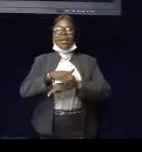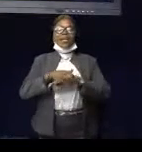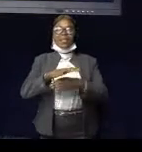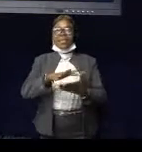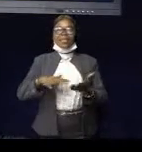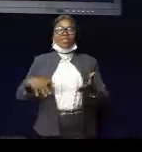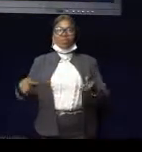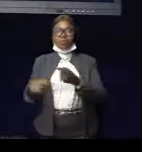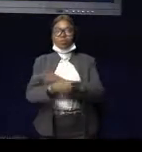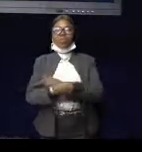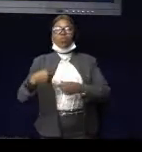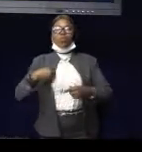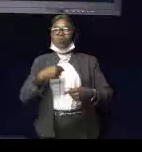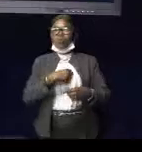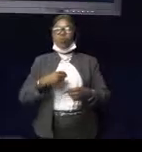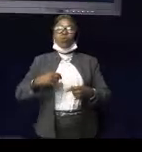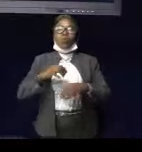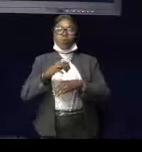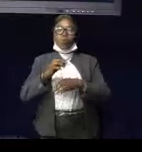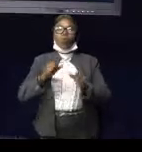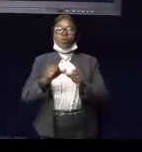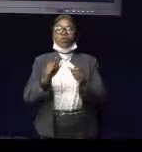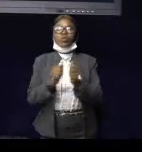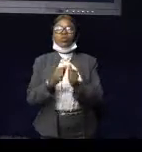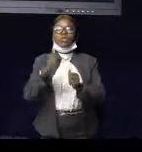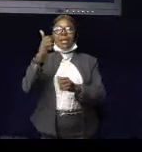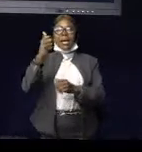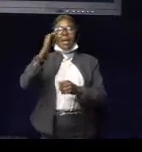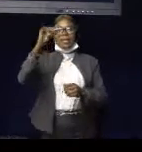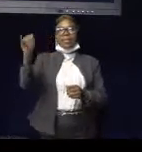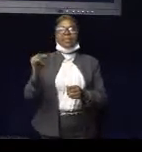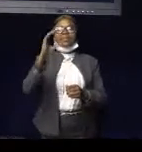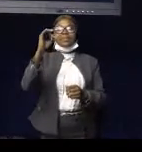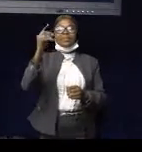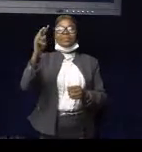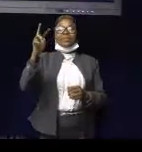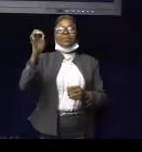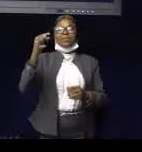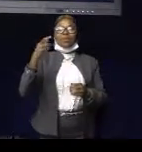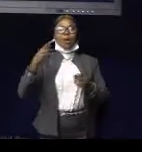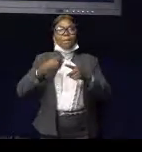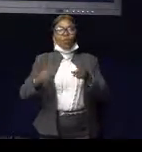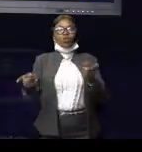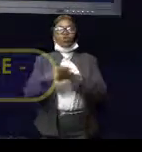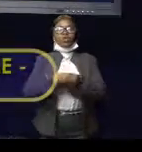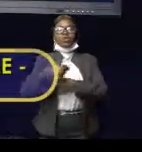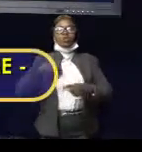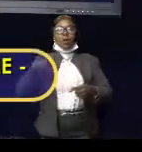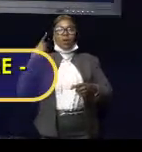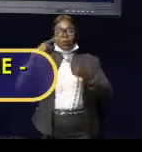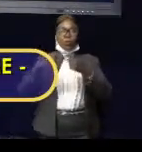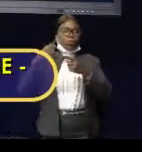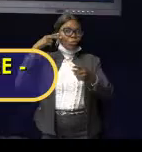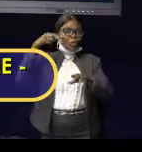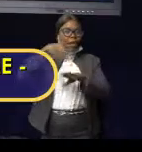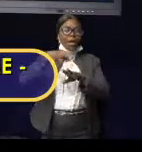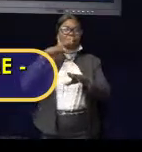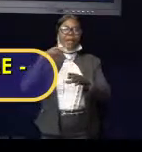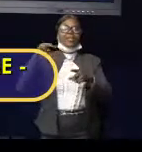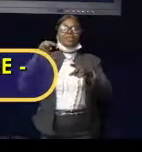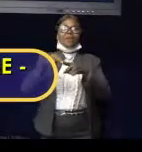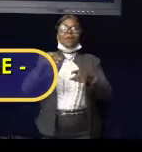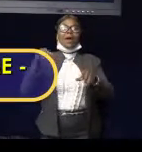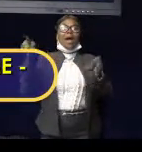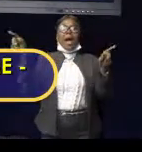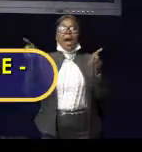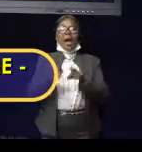This lesson today, we'll continue with adjectives, but today we will look at verbs as adjectives.